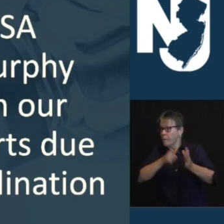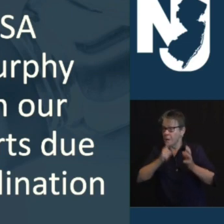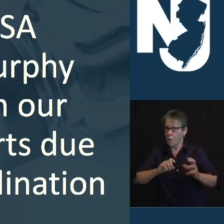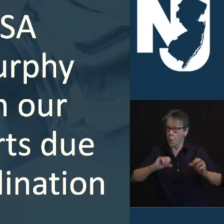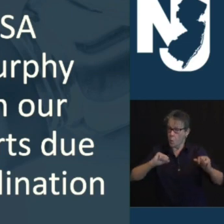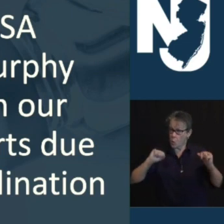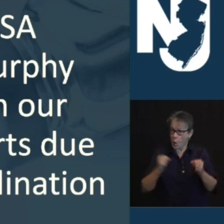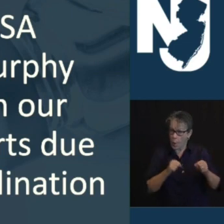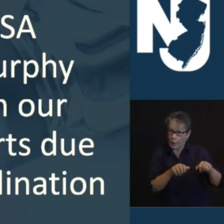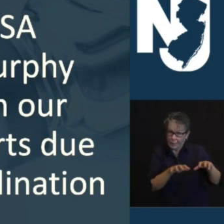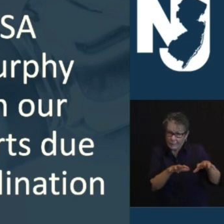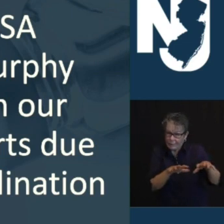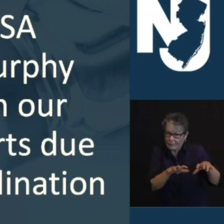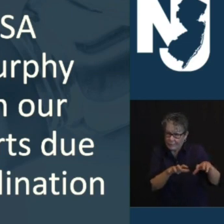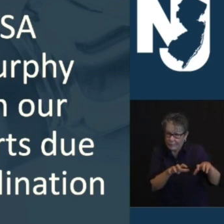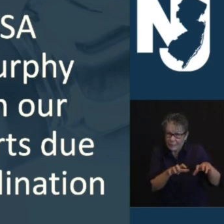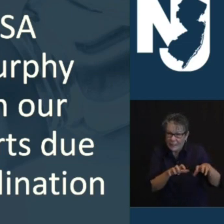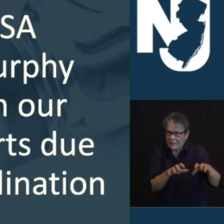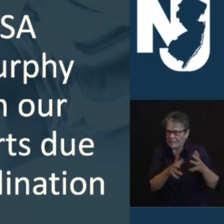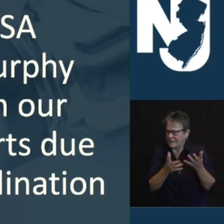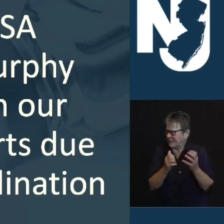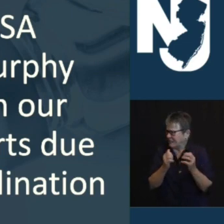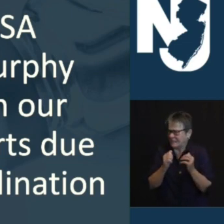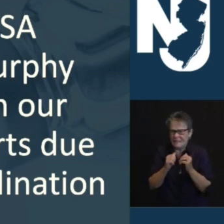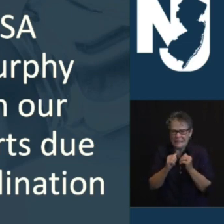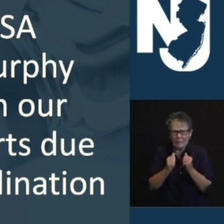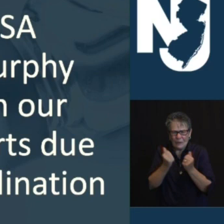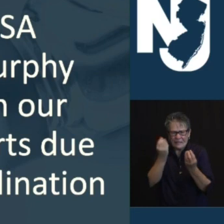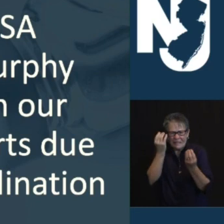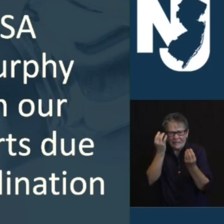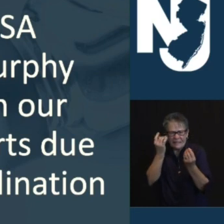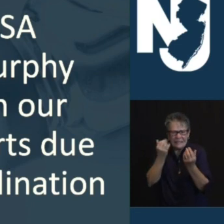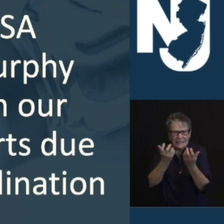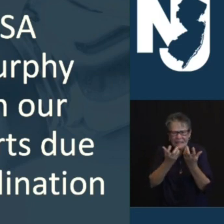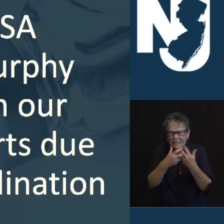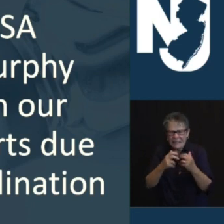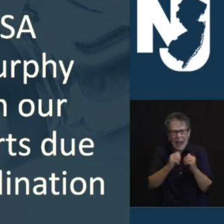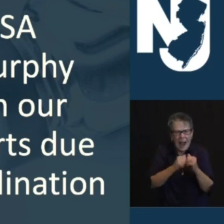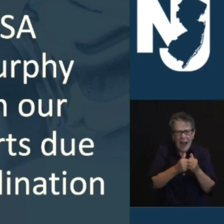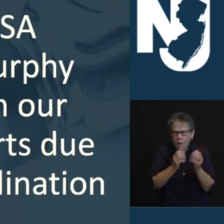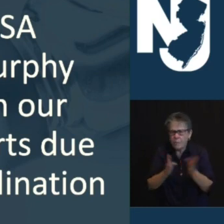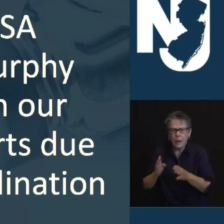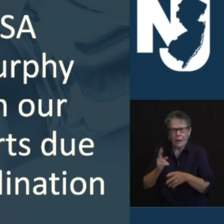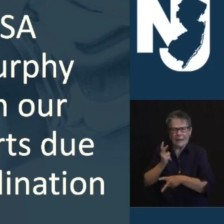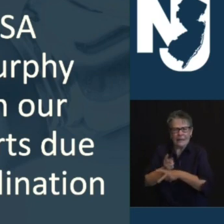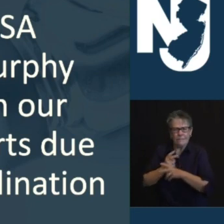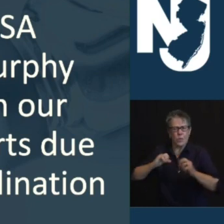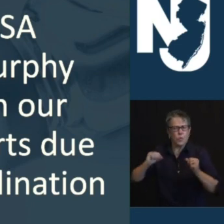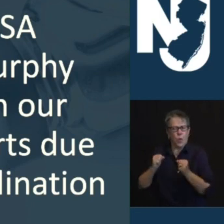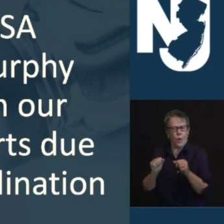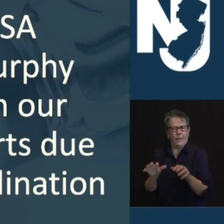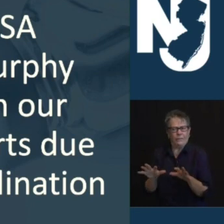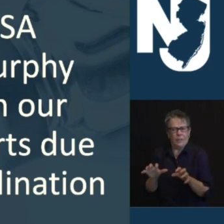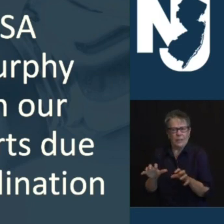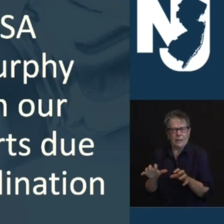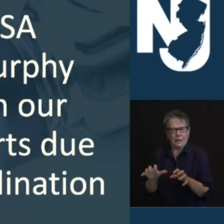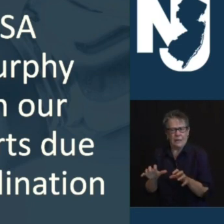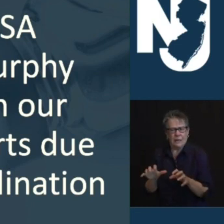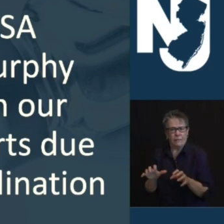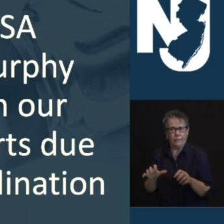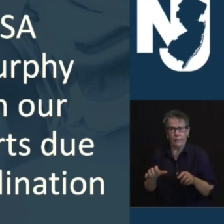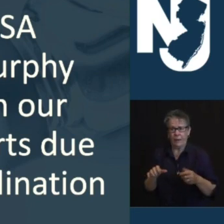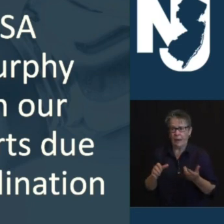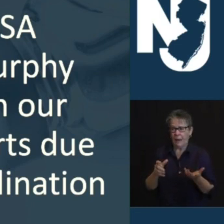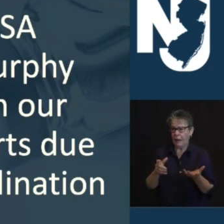or disruption in the supply chain will be paid for in lives. Make no mistake. And unless the transition